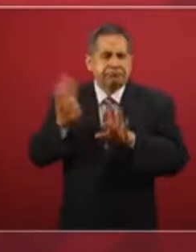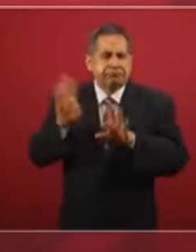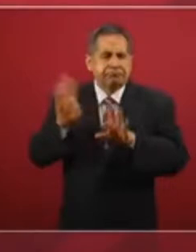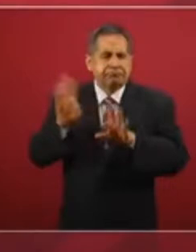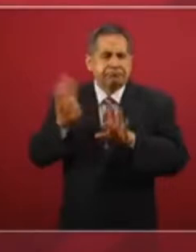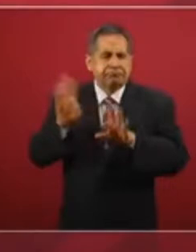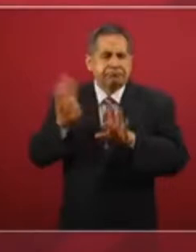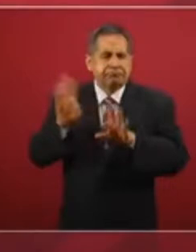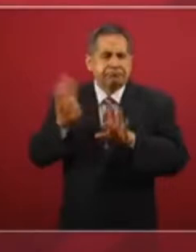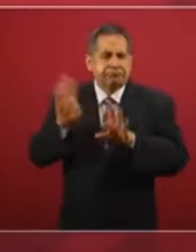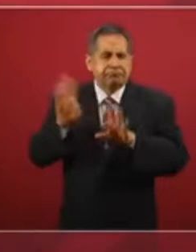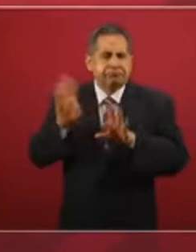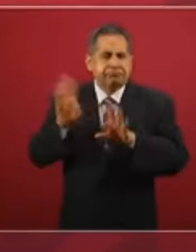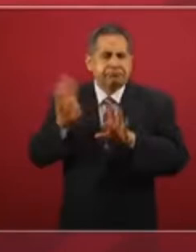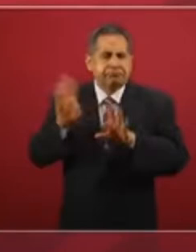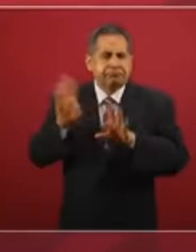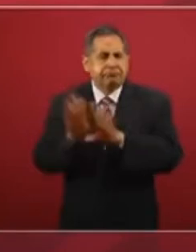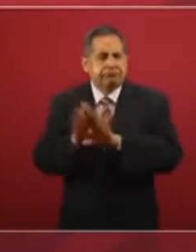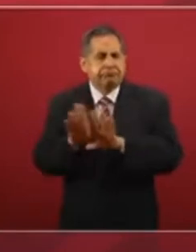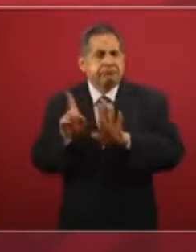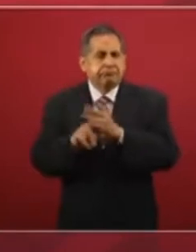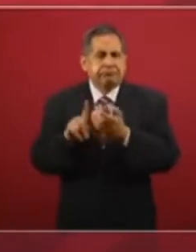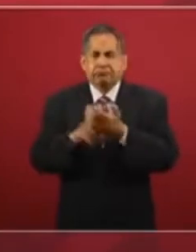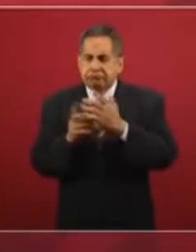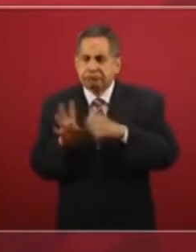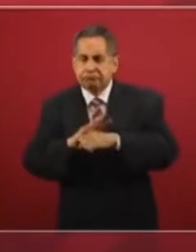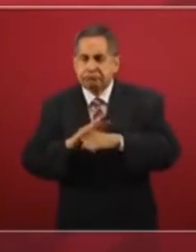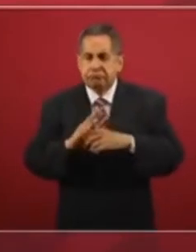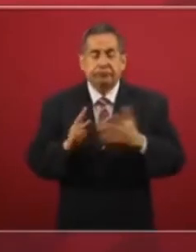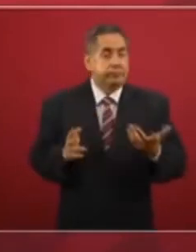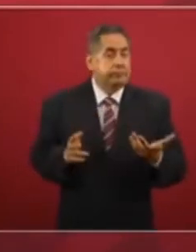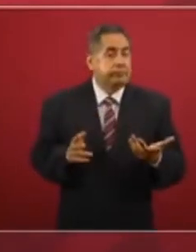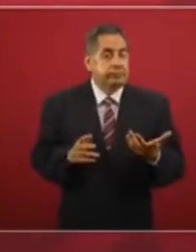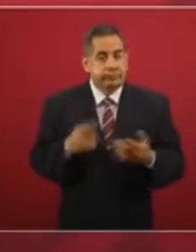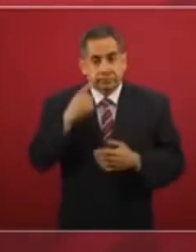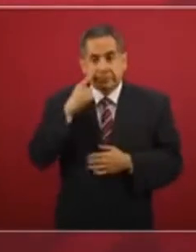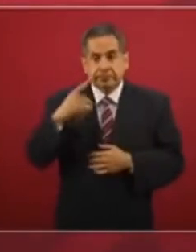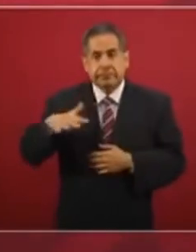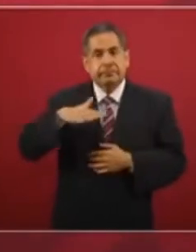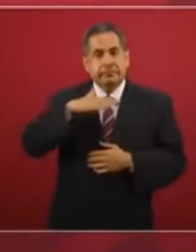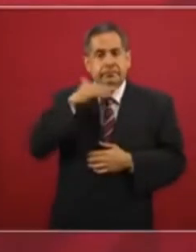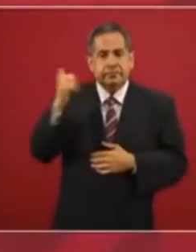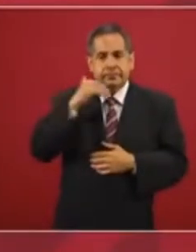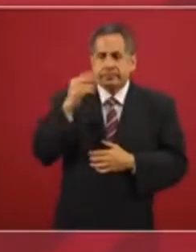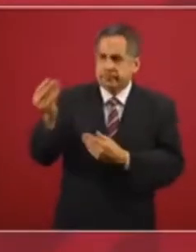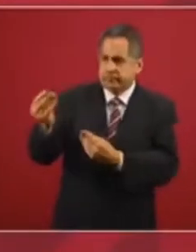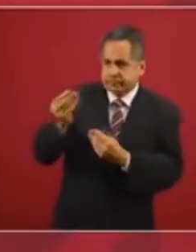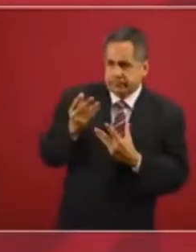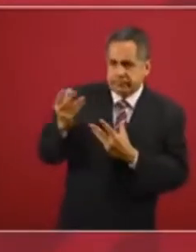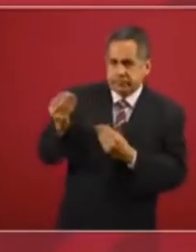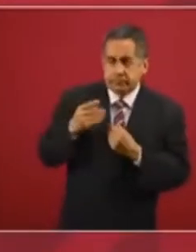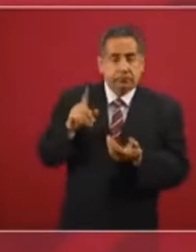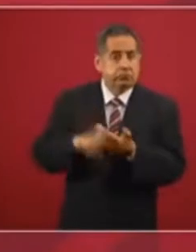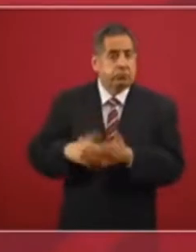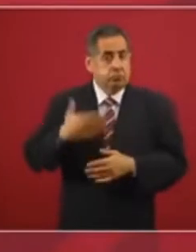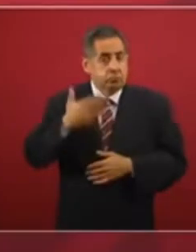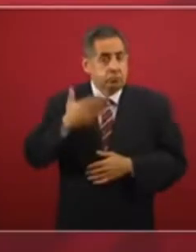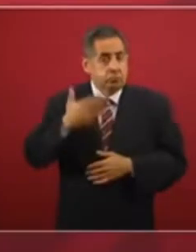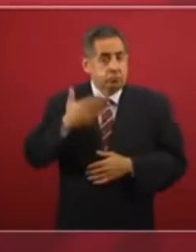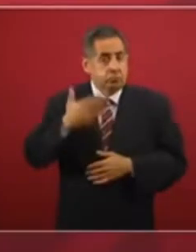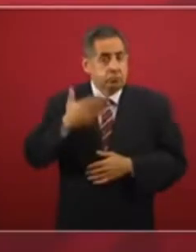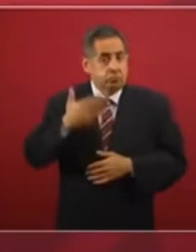information regarding the pandemic and tests. ¿Qué duda cabe que Alemania tiene mucho que compartir, puesto que ha tenido excelentes